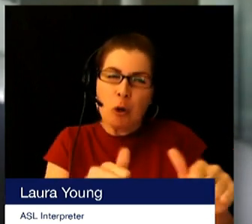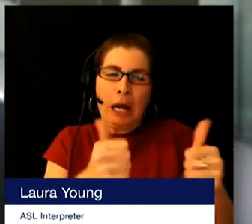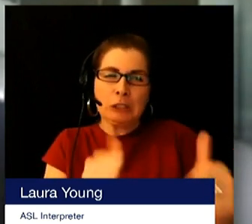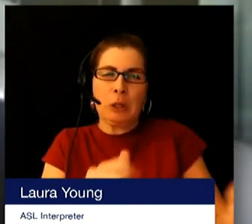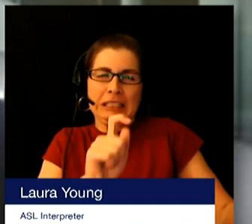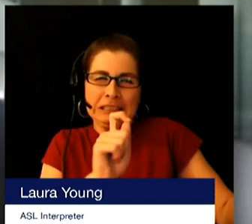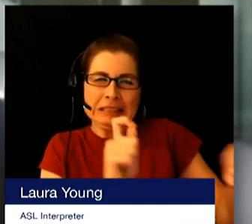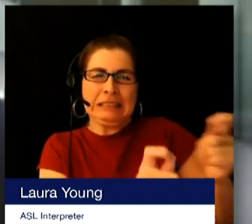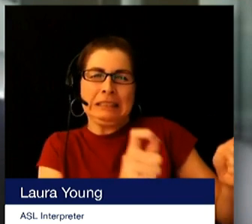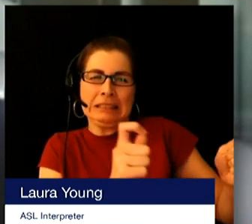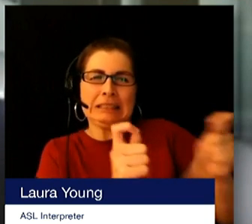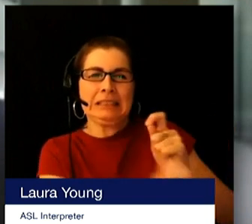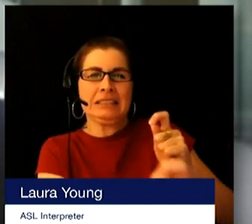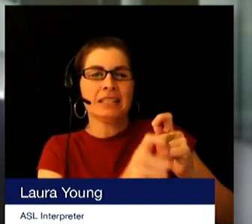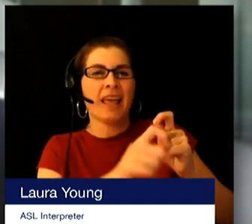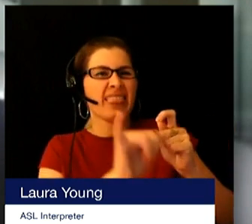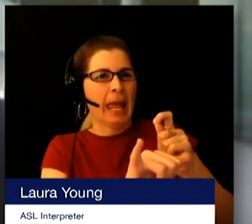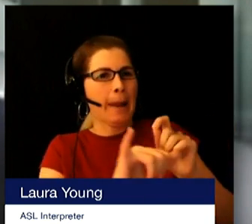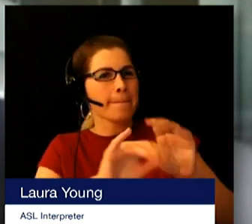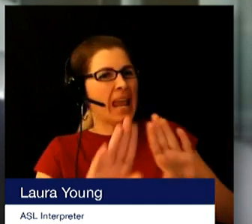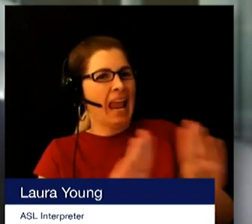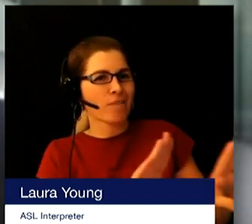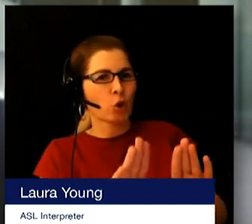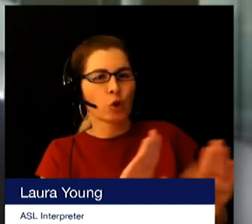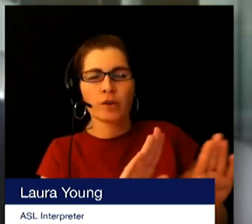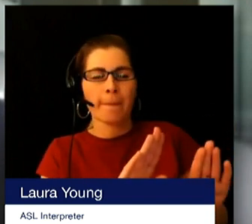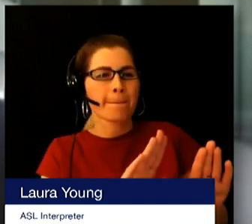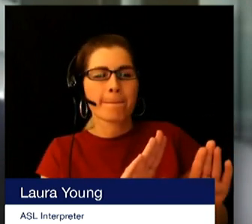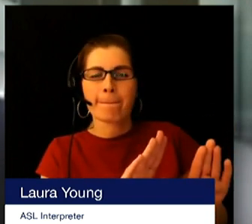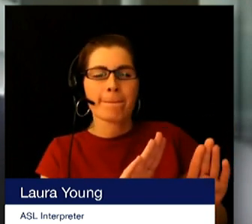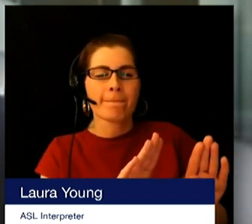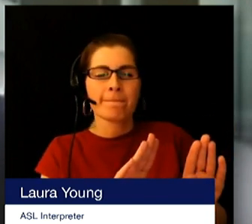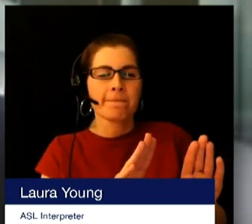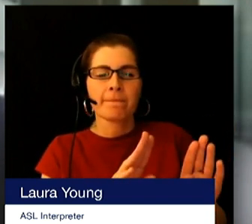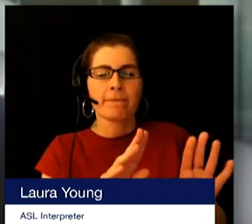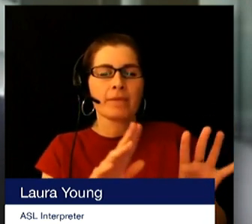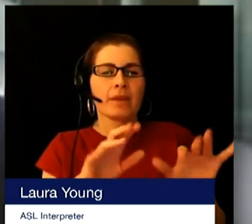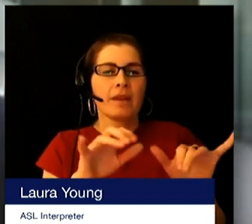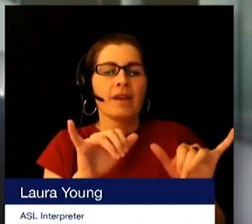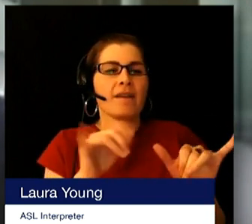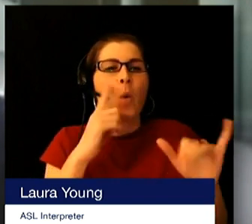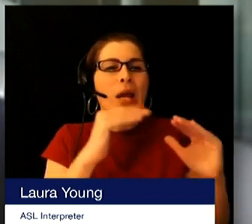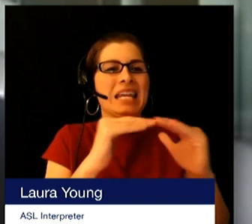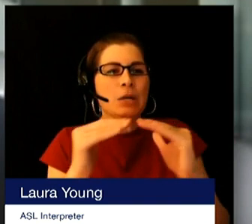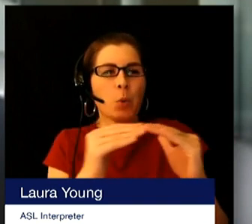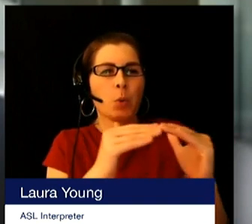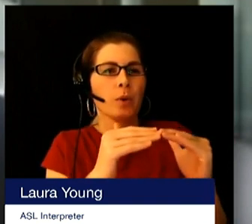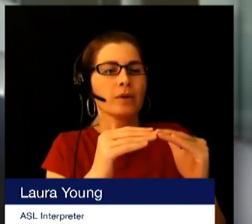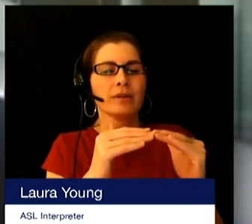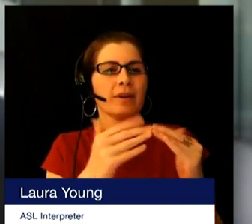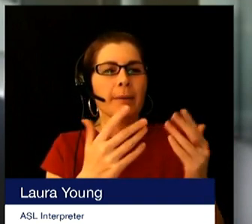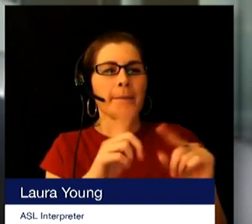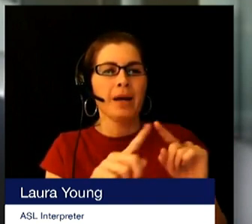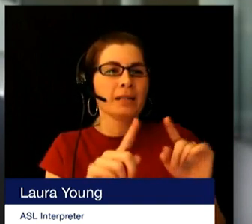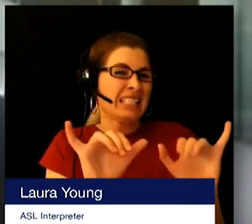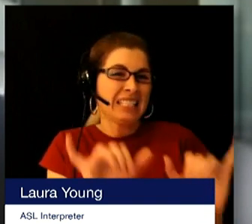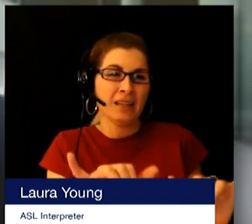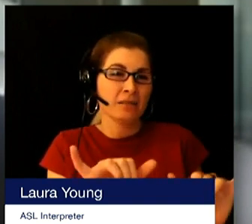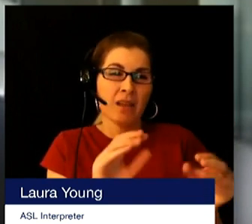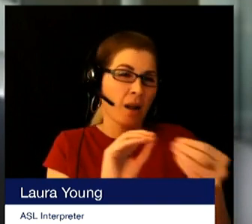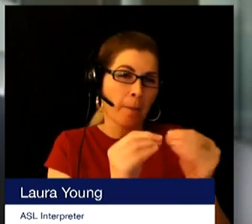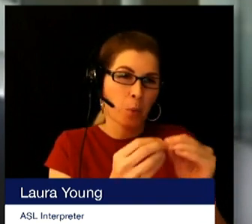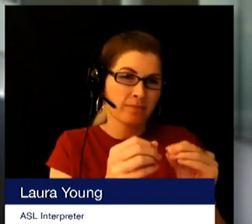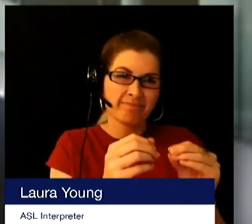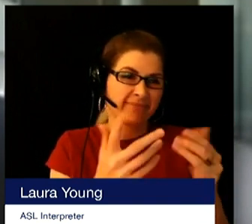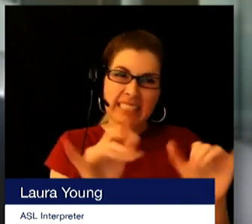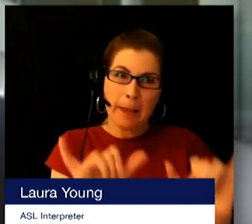the behavior of San Francisco police, to ensure equal enforcement of the law, we haven't seen the numbers change. So we